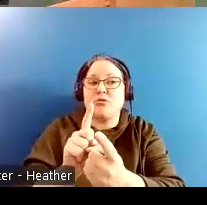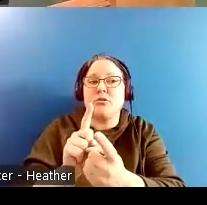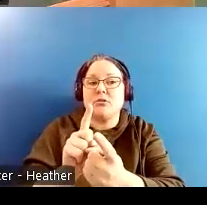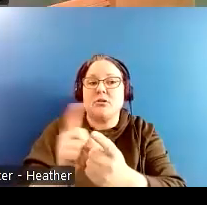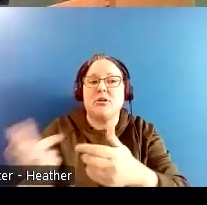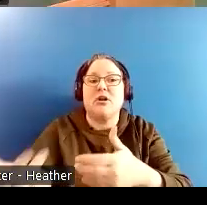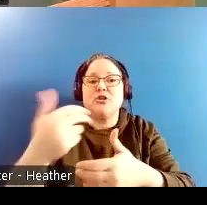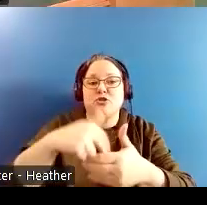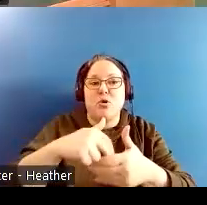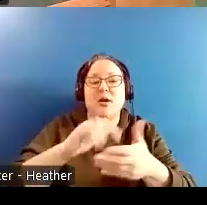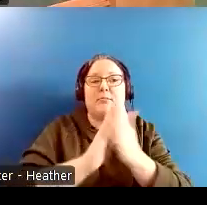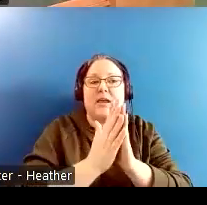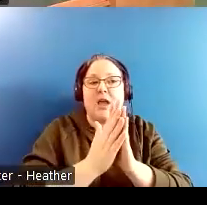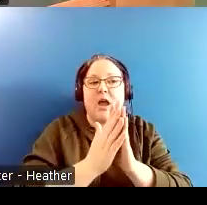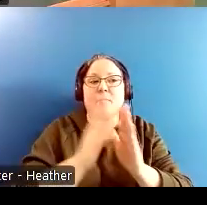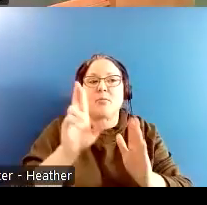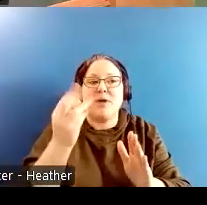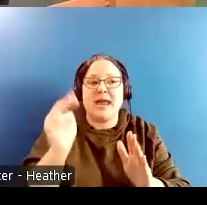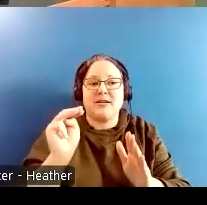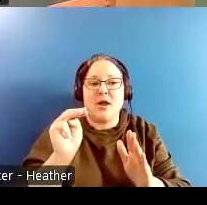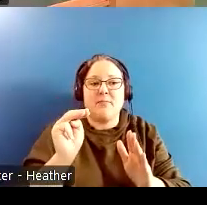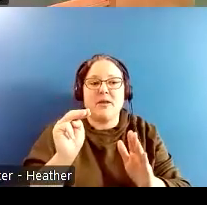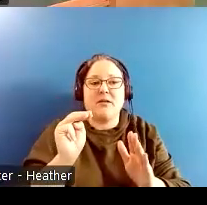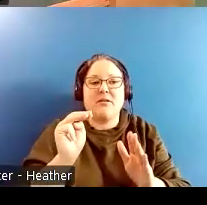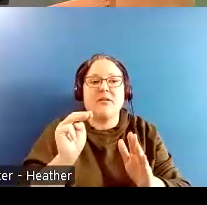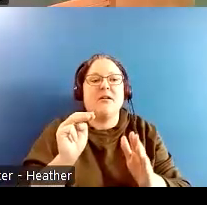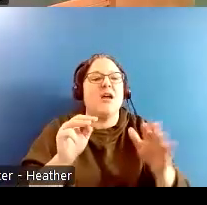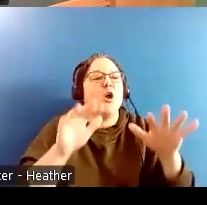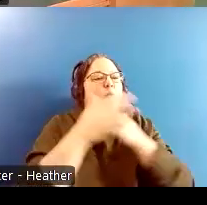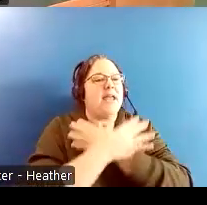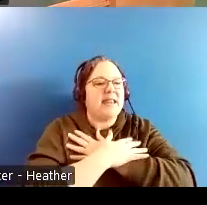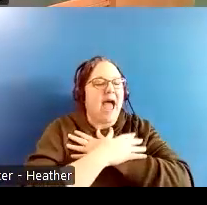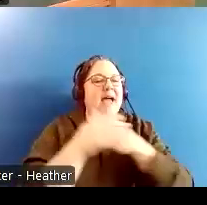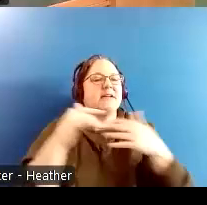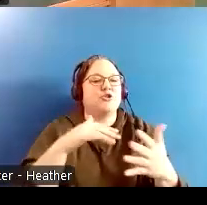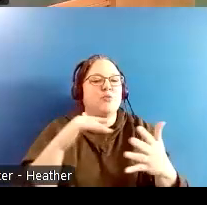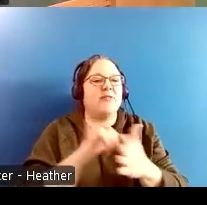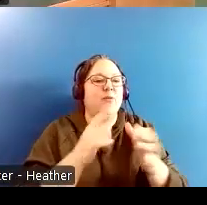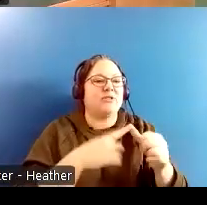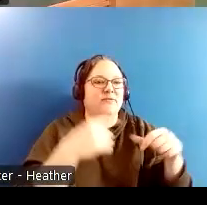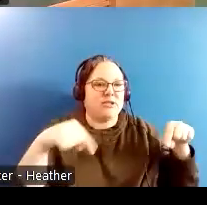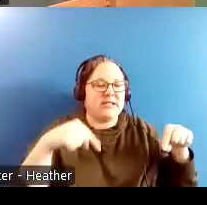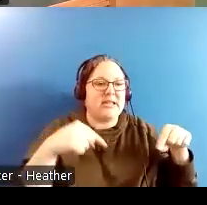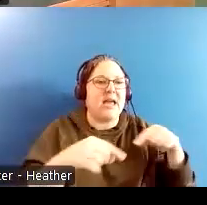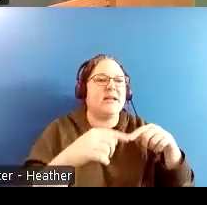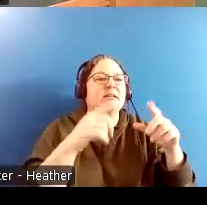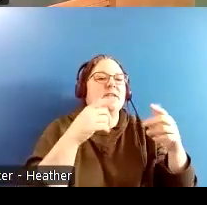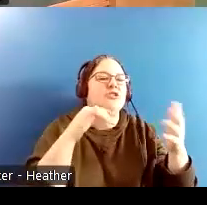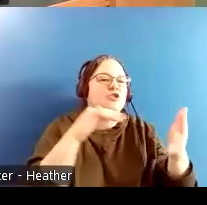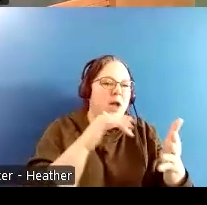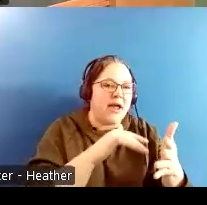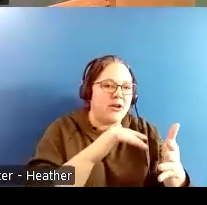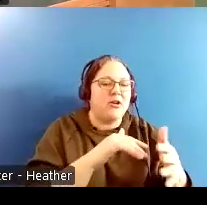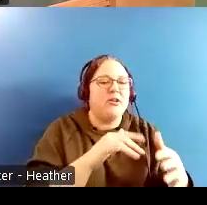were randomized. In the RELAX trial, that was our first anxiety trial, that in the same 4 practices as used in Anxiety